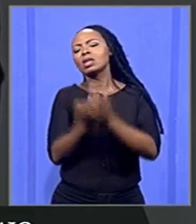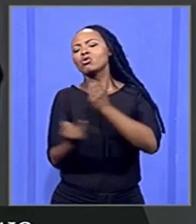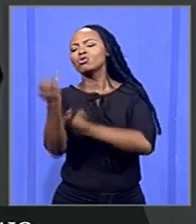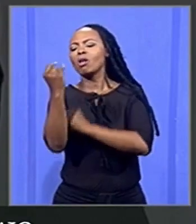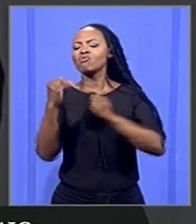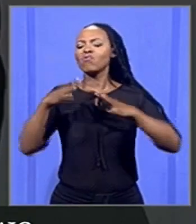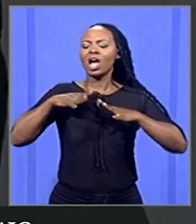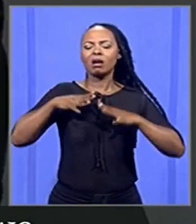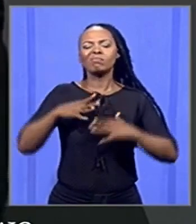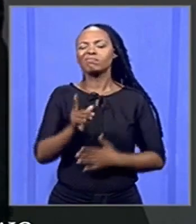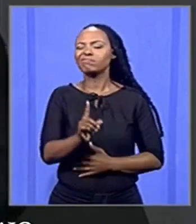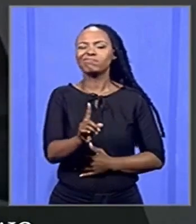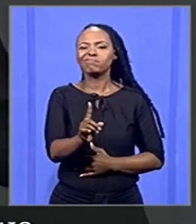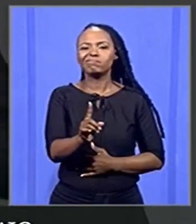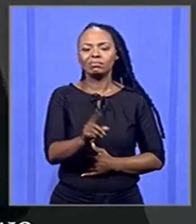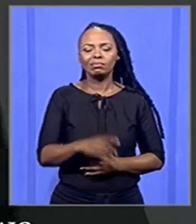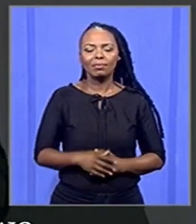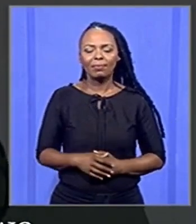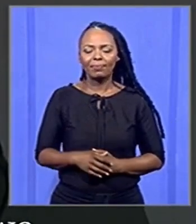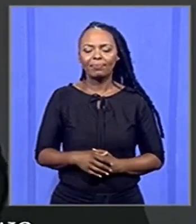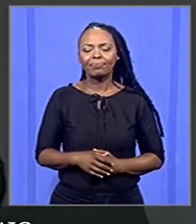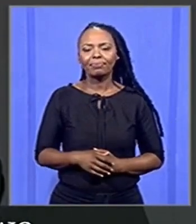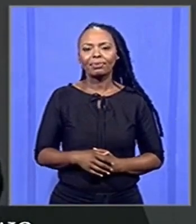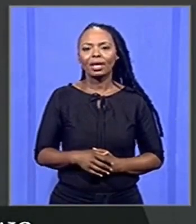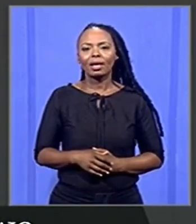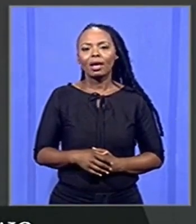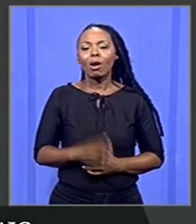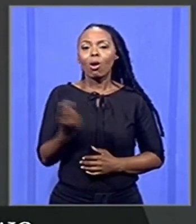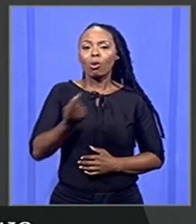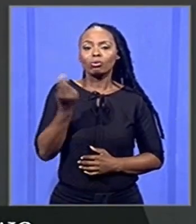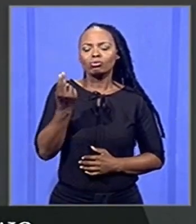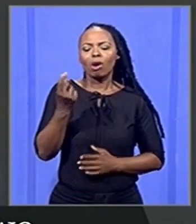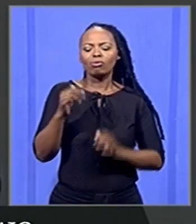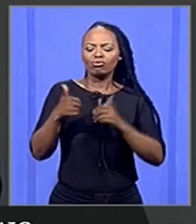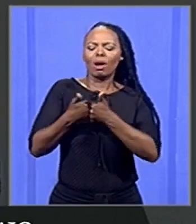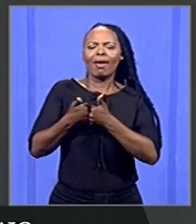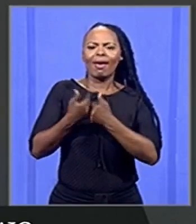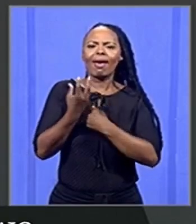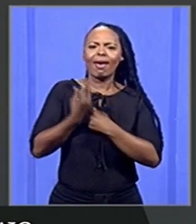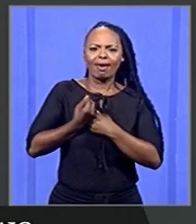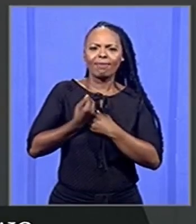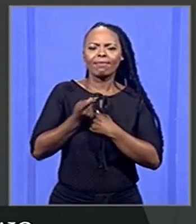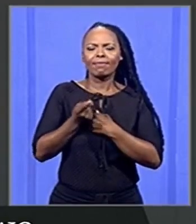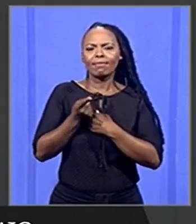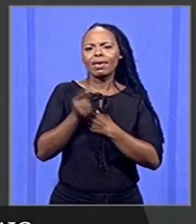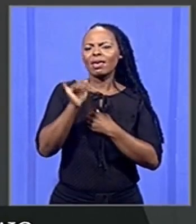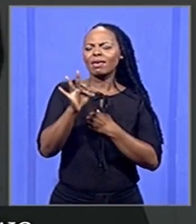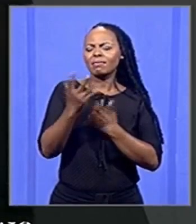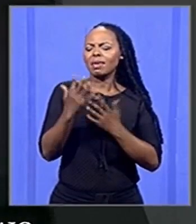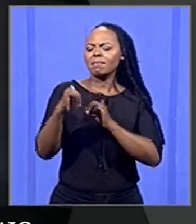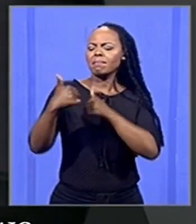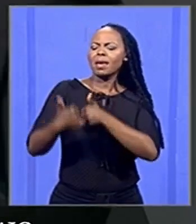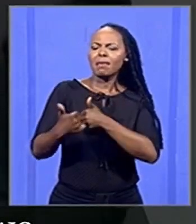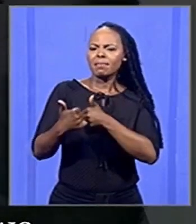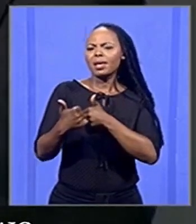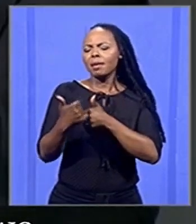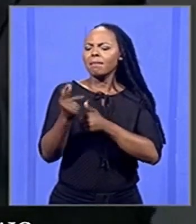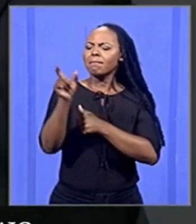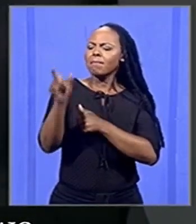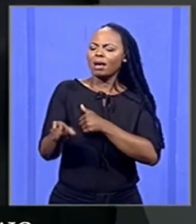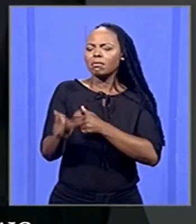sir. And that we've got challenges. When we sit with people in